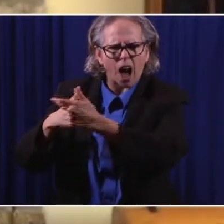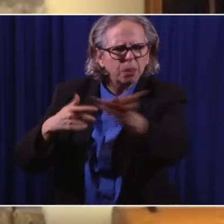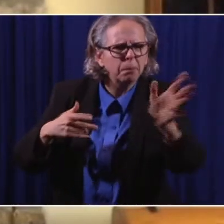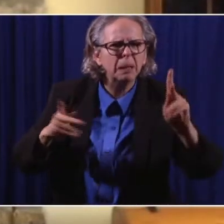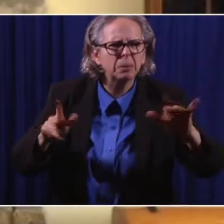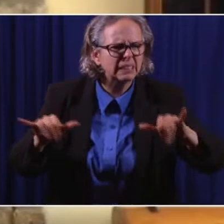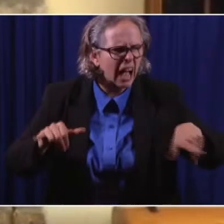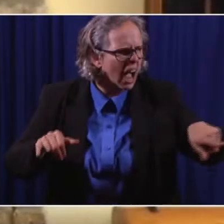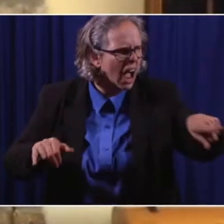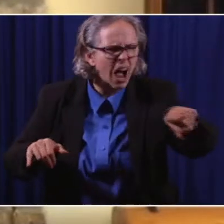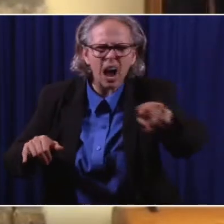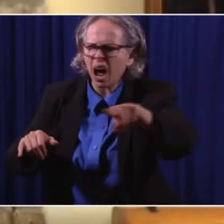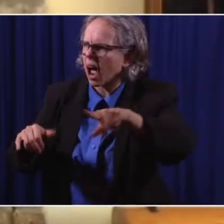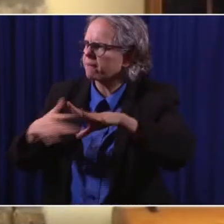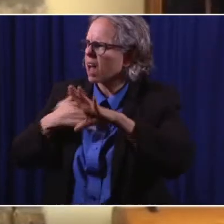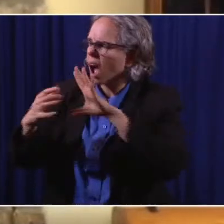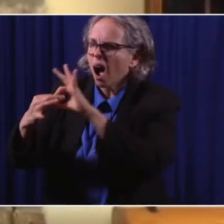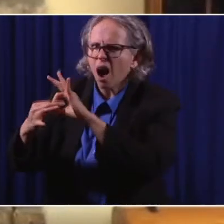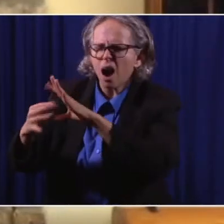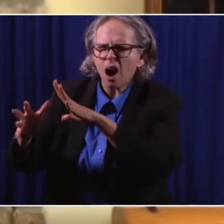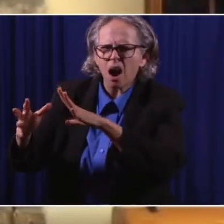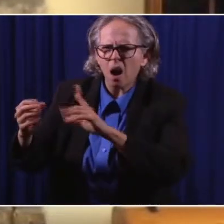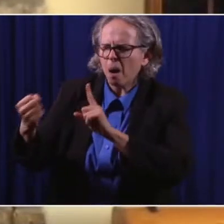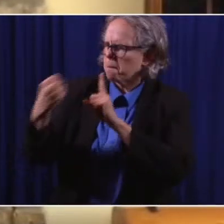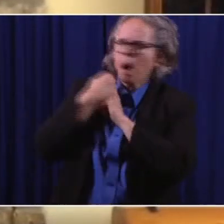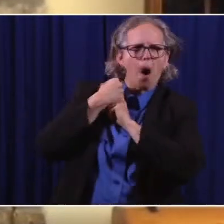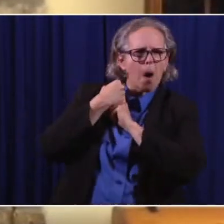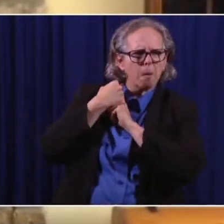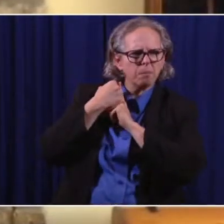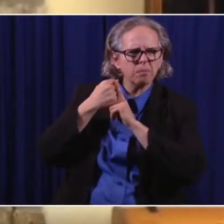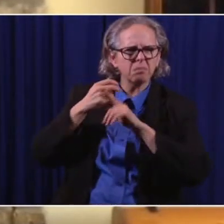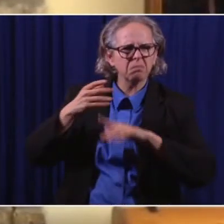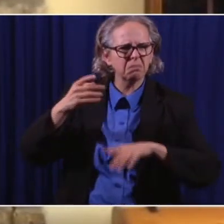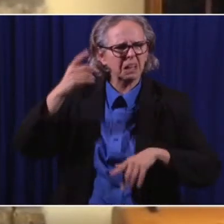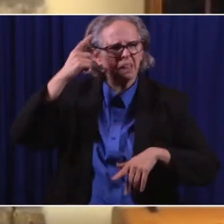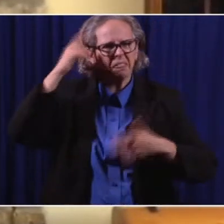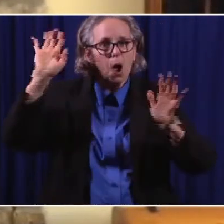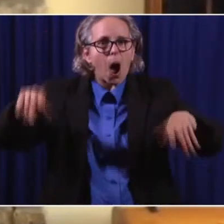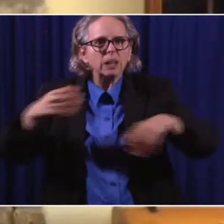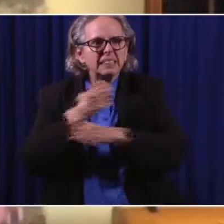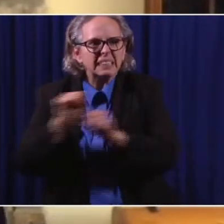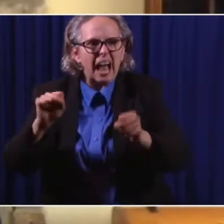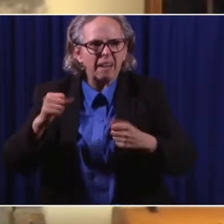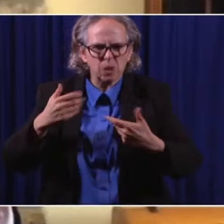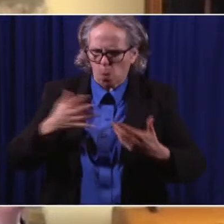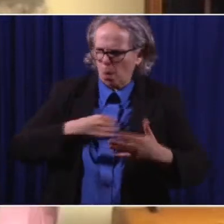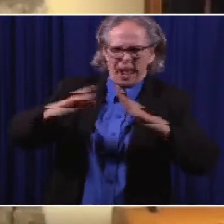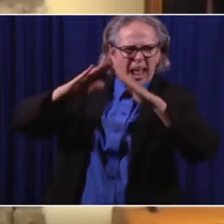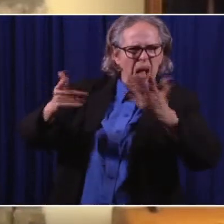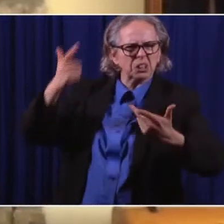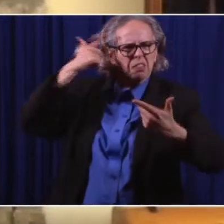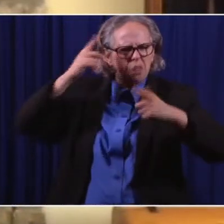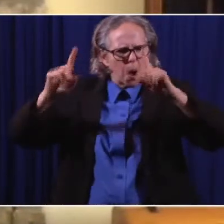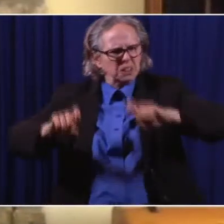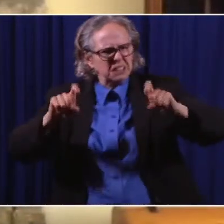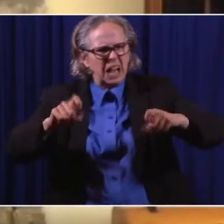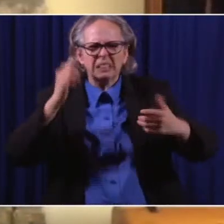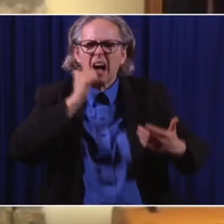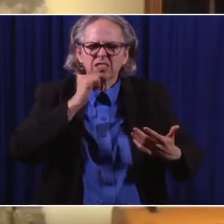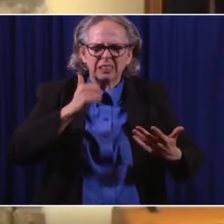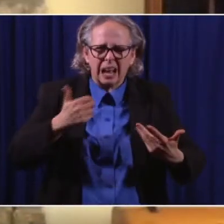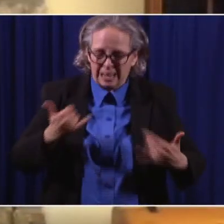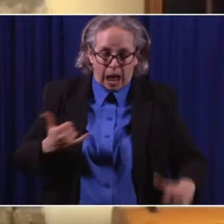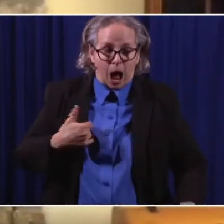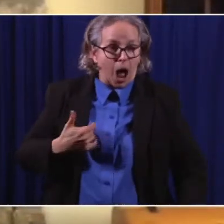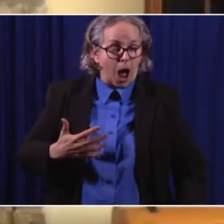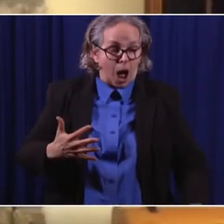thought, okay, I'm safe, my heavens, I'm at the White House. They test everybody every day or every other day, whatever it is. They test people often.